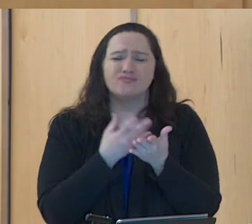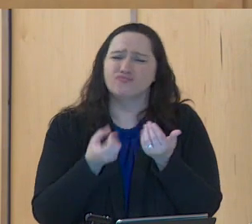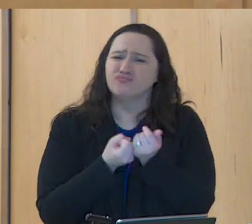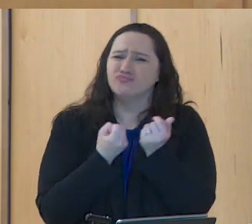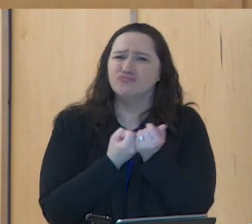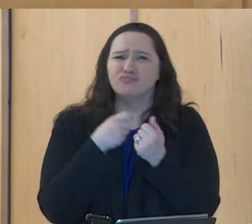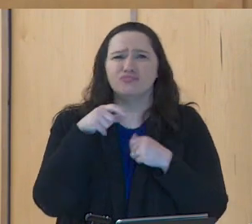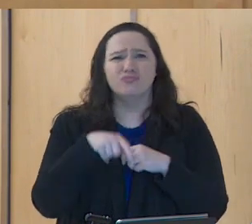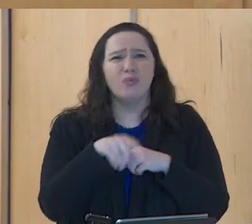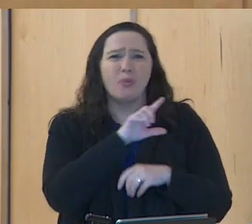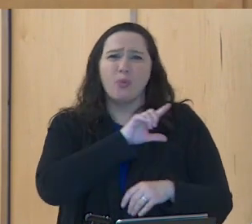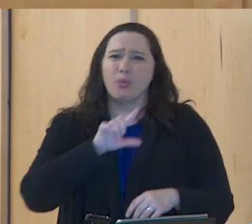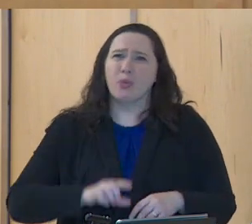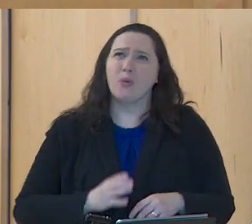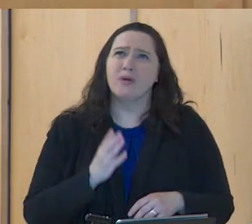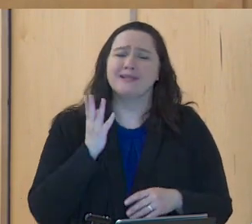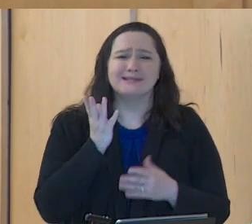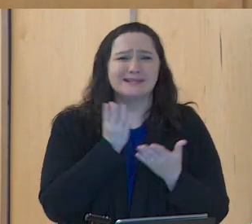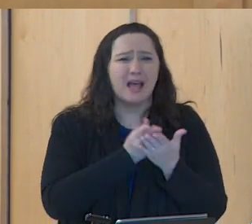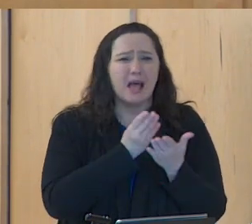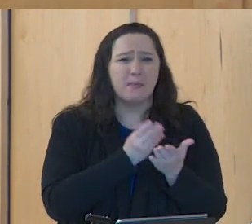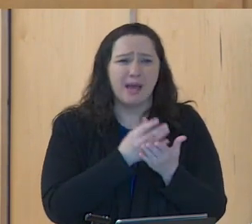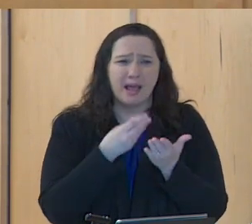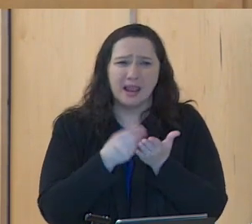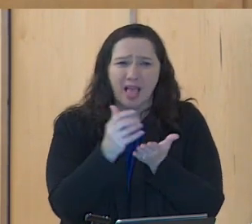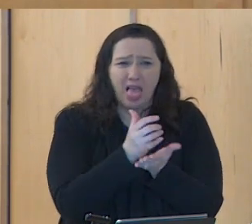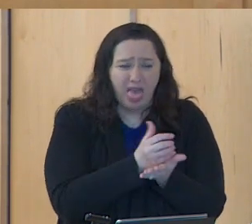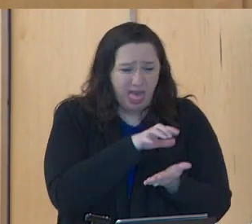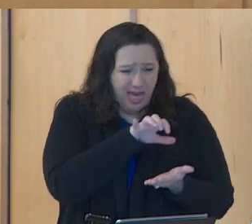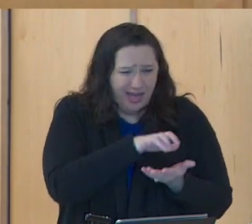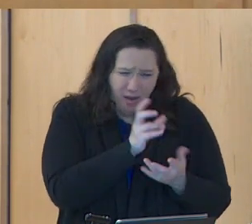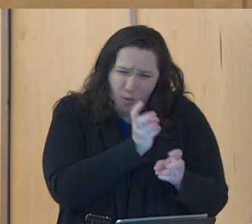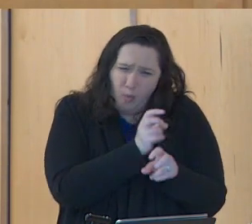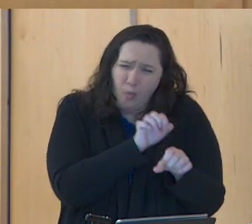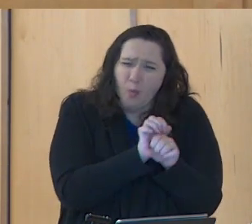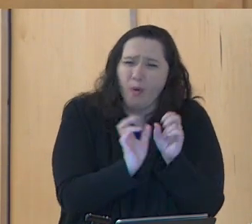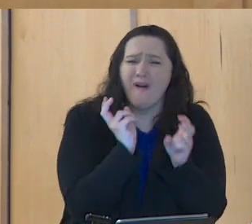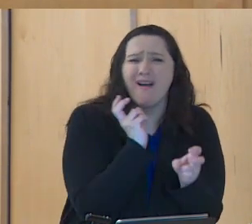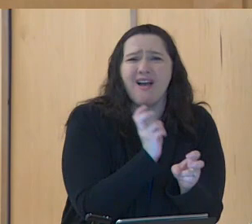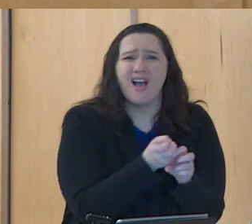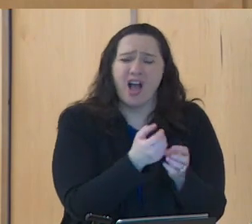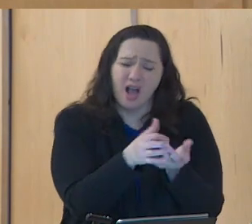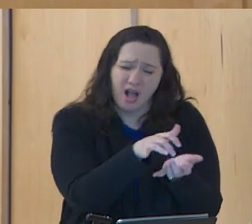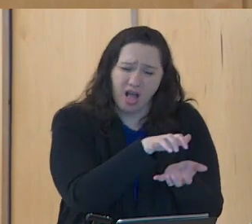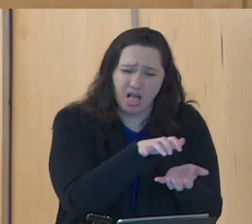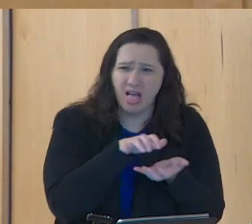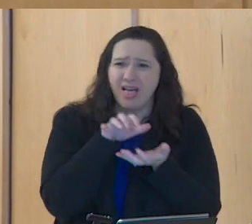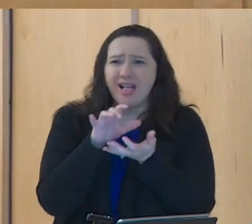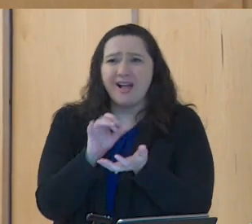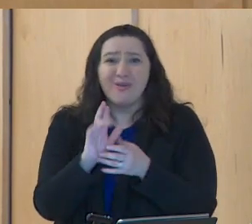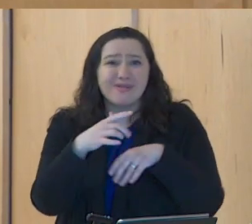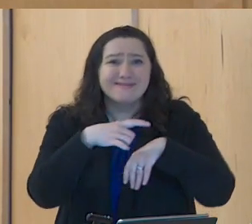Lord, money, income that they earned with the work of their own hands.